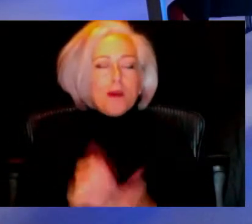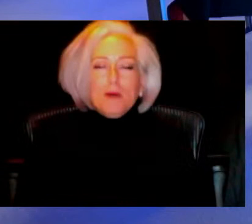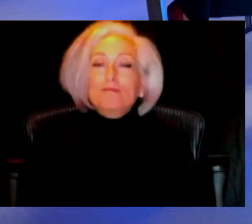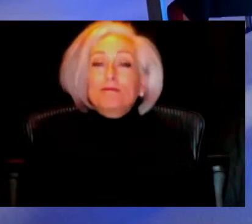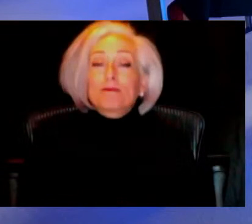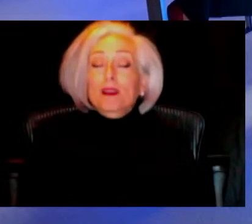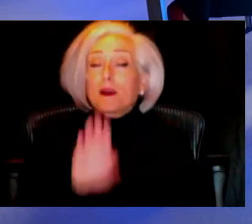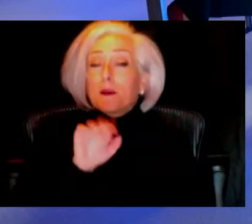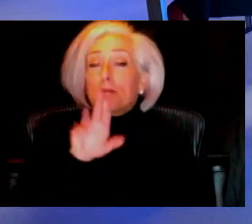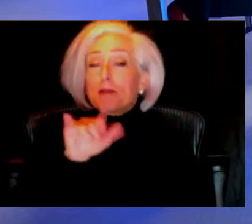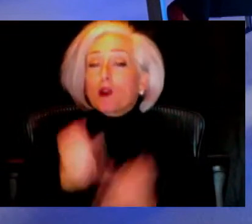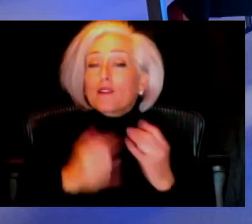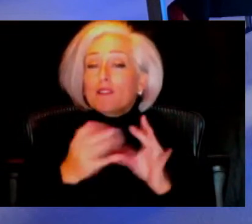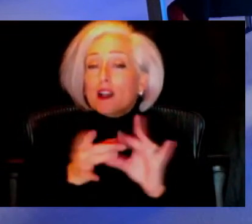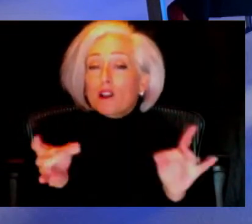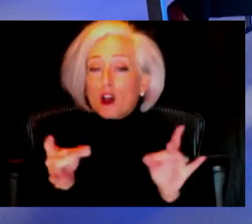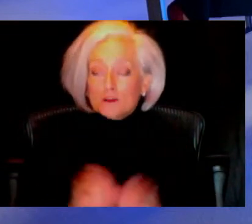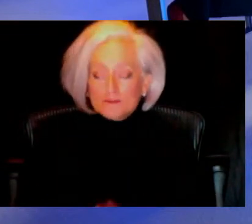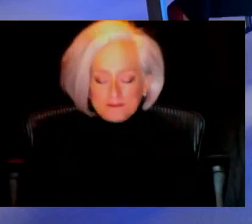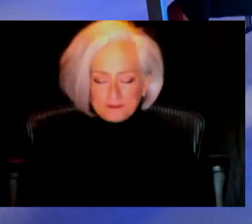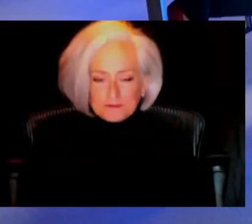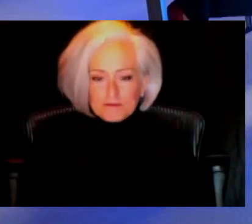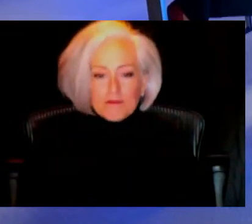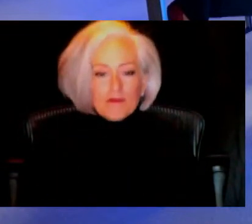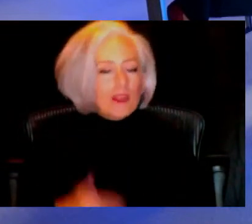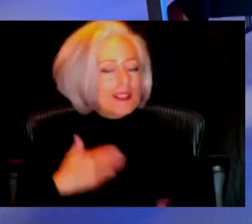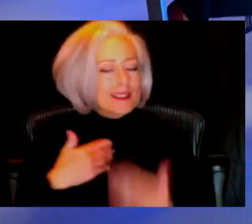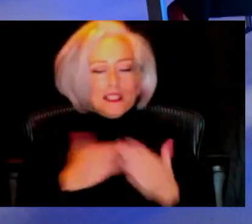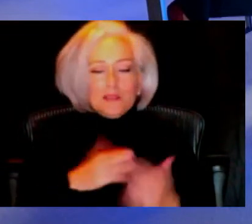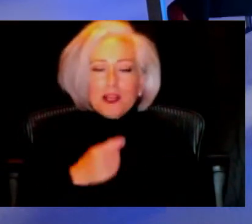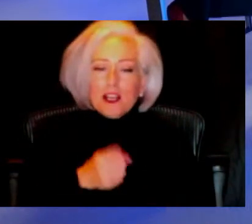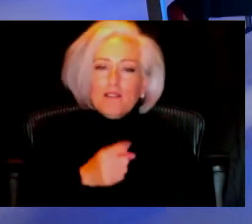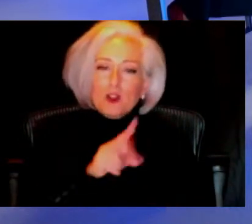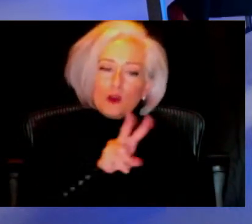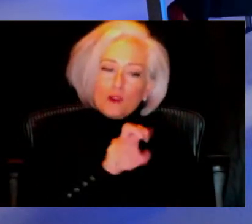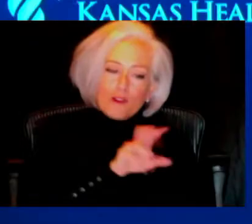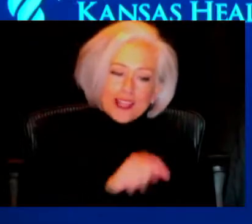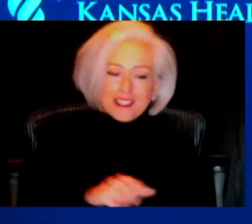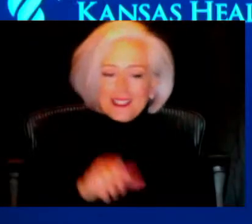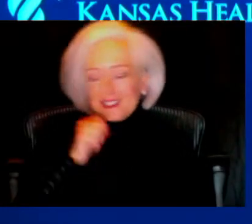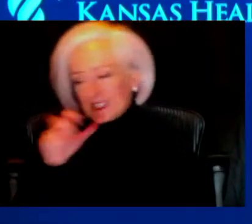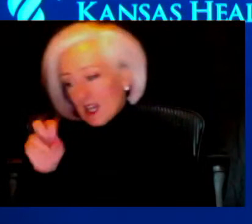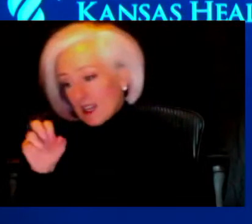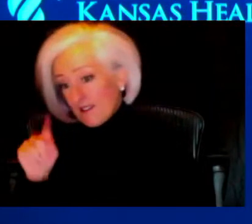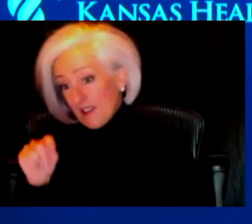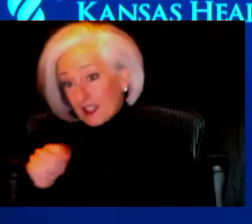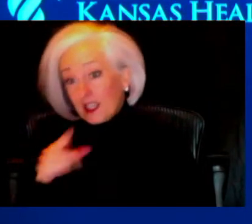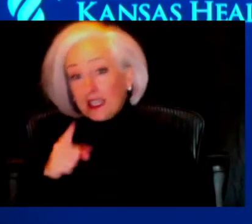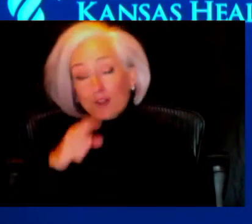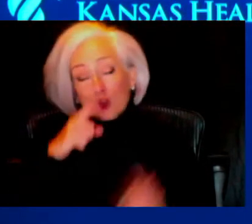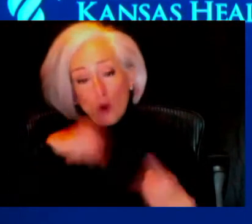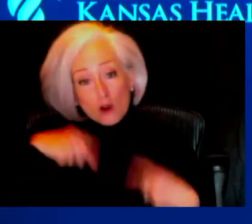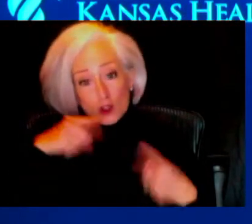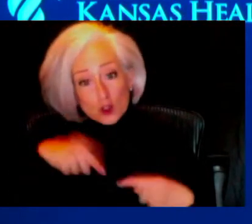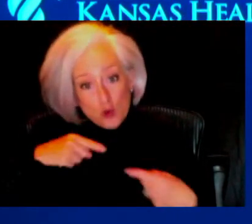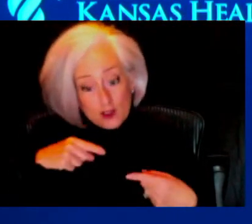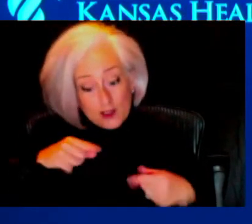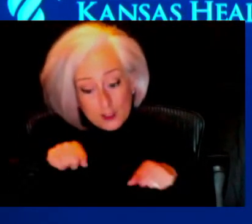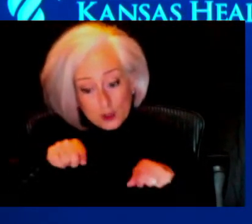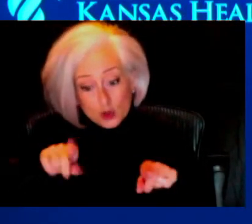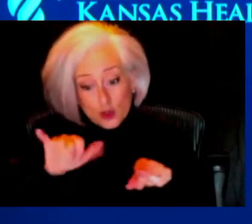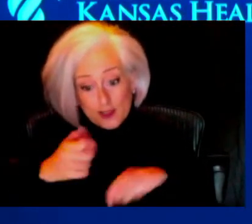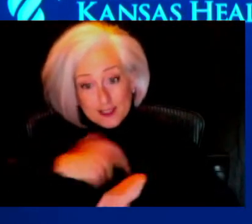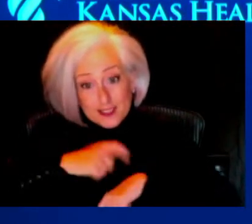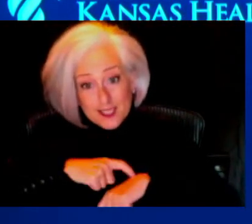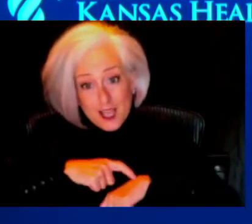just say if you're a veteran or not a veteran, if you are struggling right now during this time, reach out and get